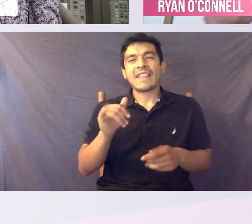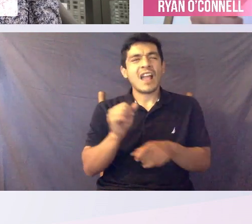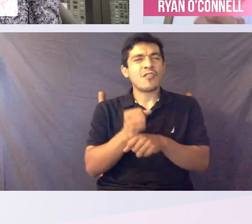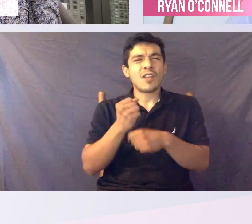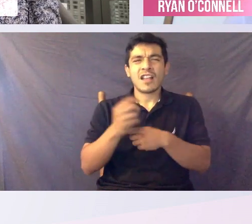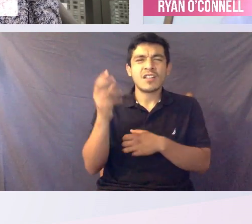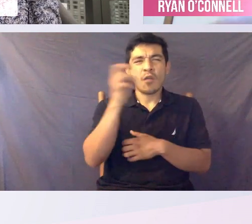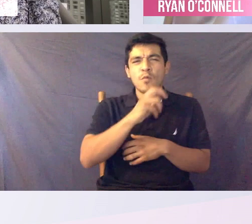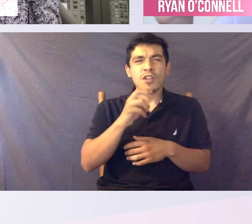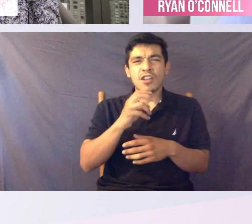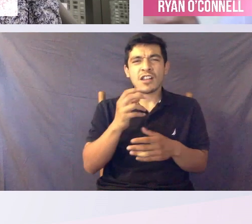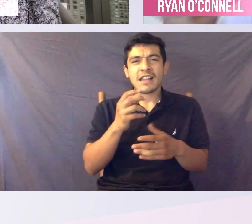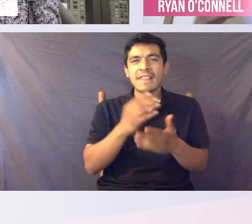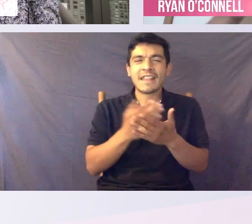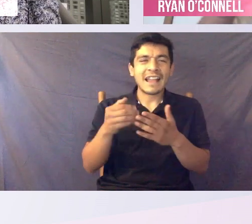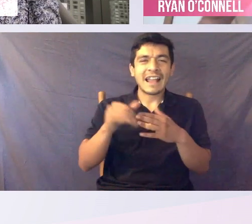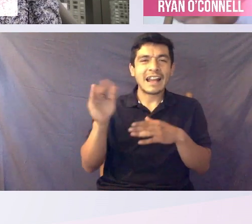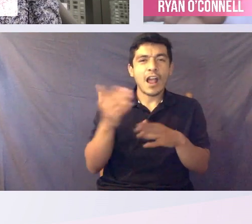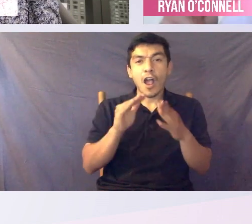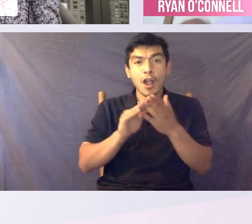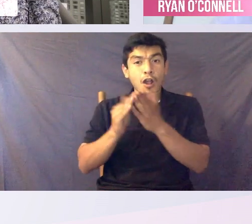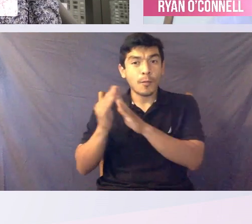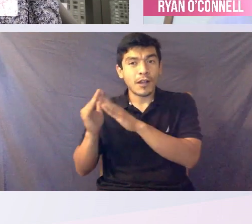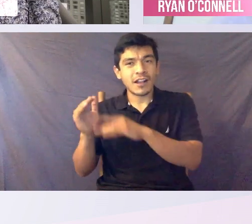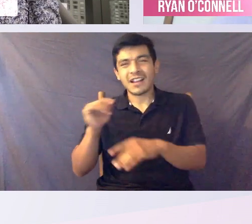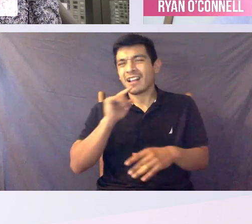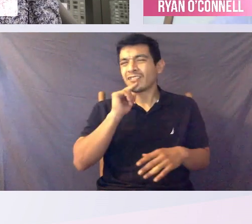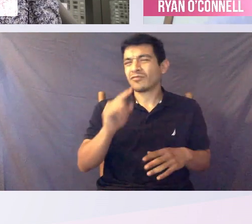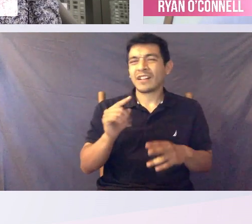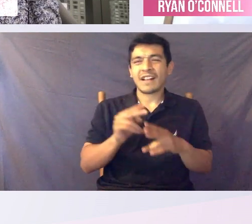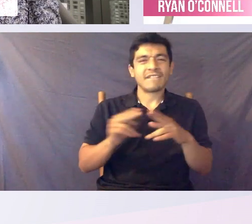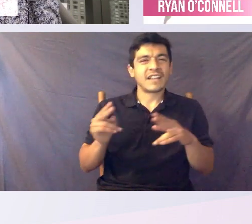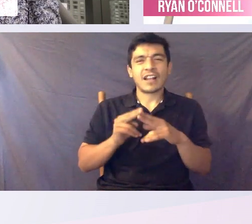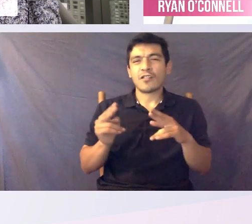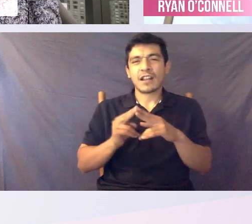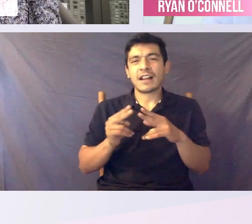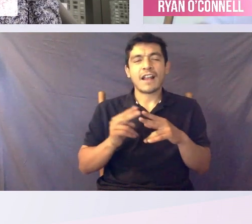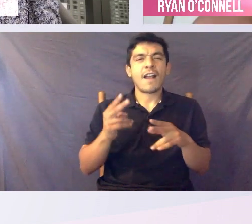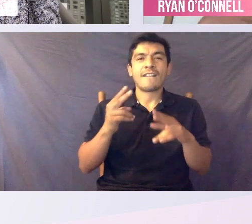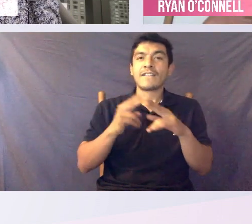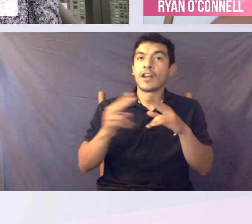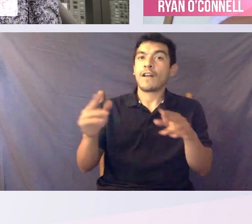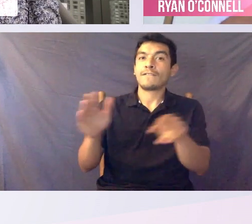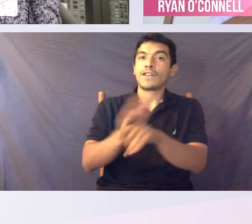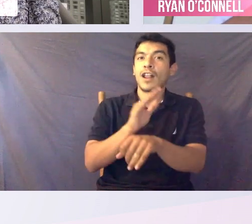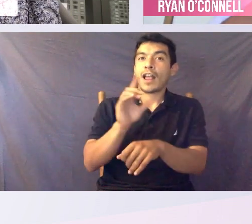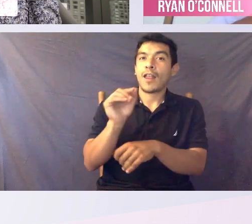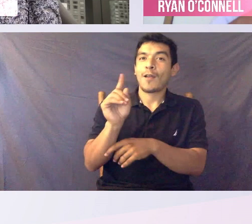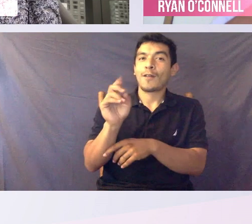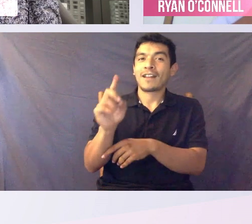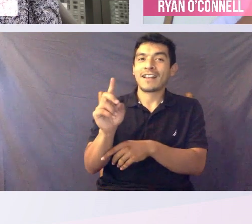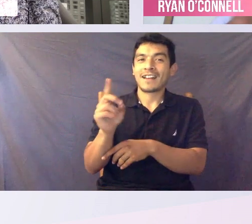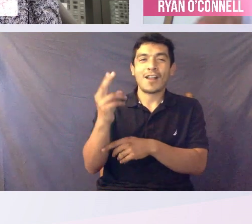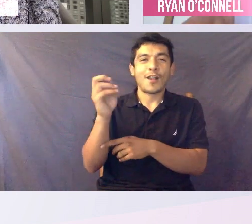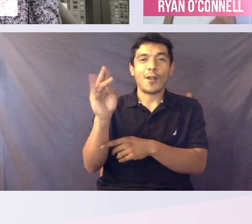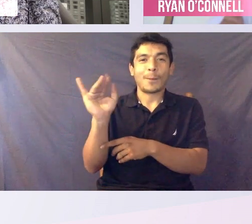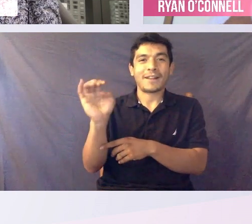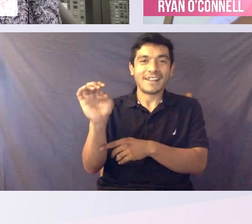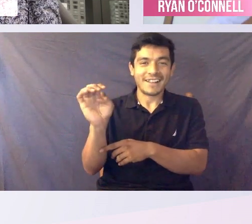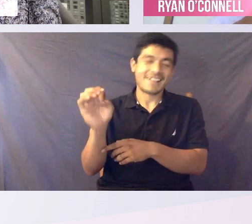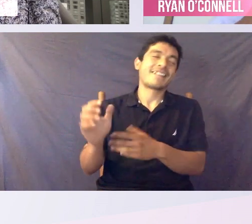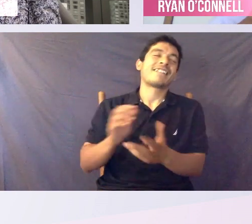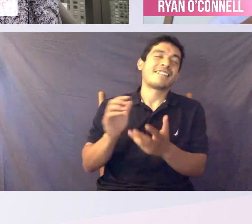within the marginalized communities. And I don't know, it's all very Herbie fully loaded. But like, I think it's amazing to have